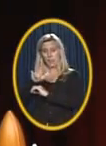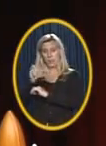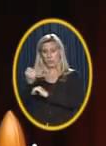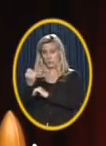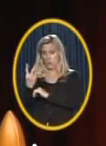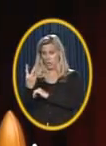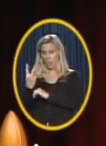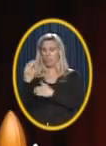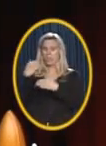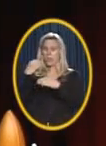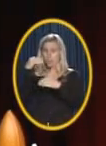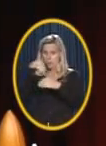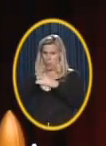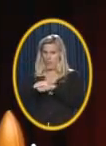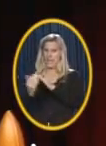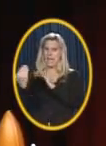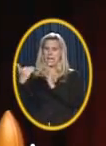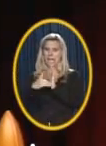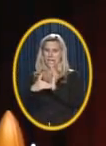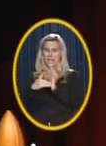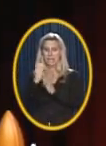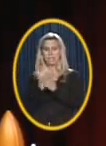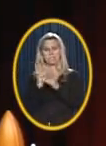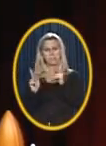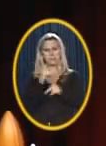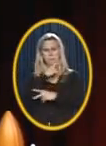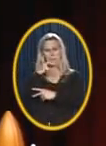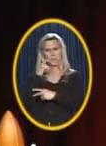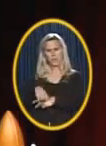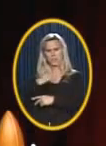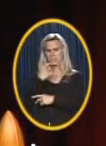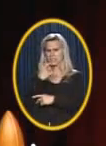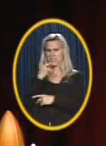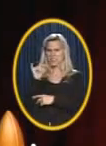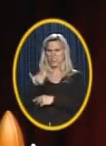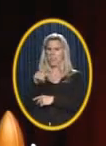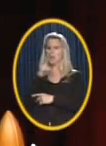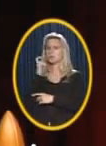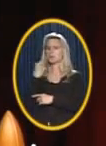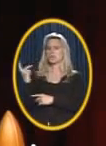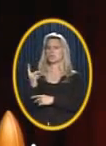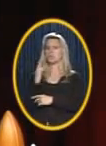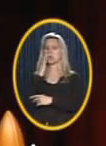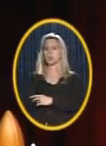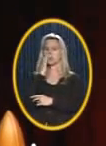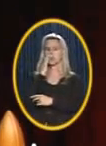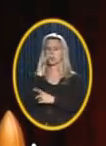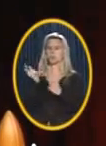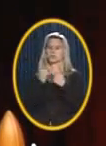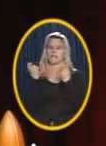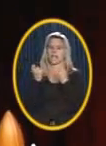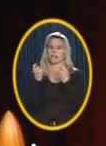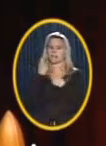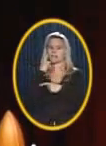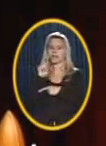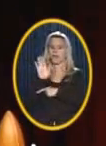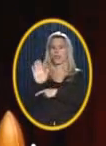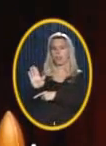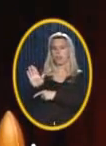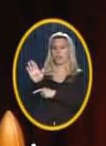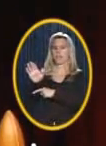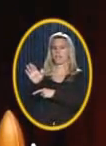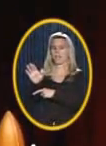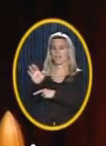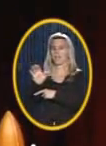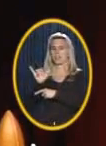12th, we went in again. Now, some people over in Russia were saying that because that was just because we knew it was the anniversary of Yuri Gagarin's flight that we picked